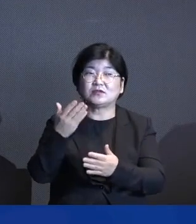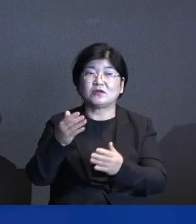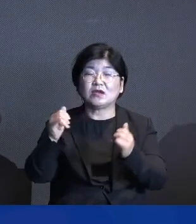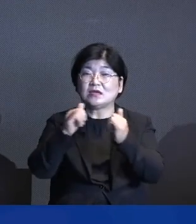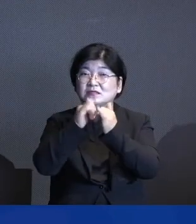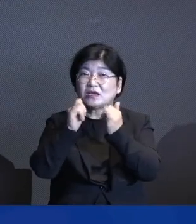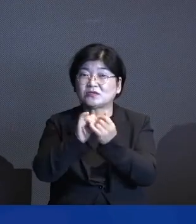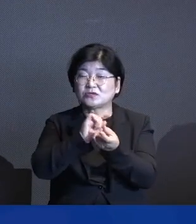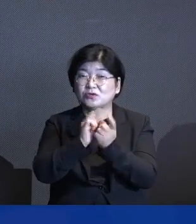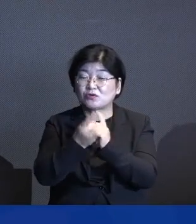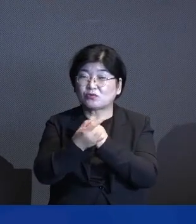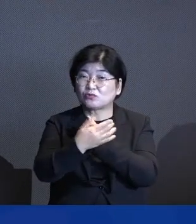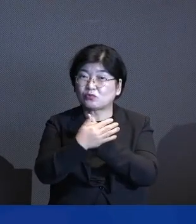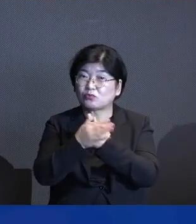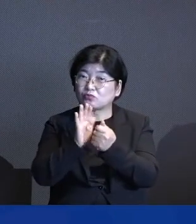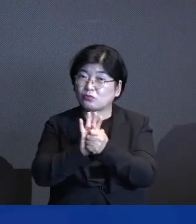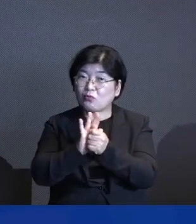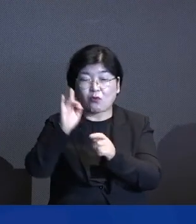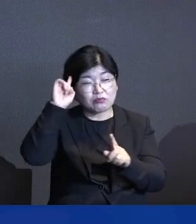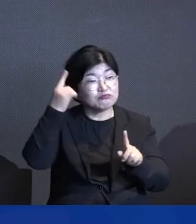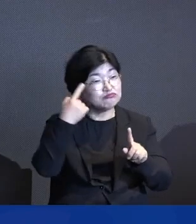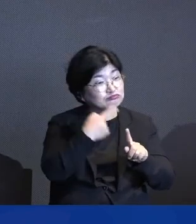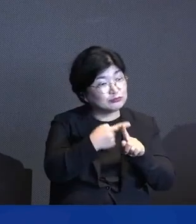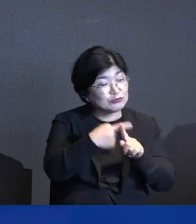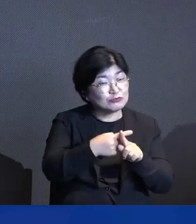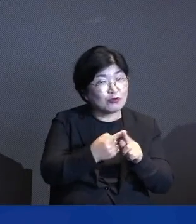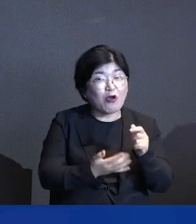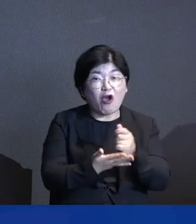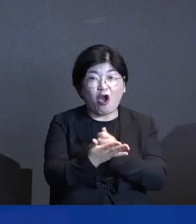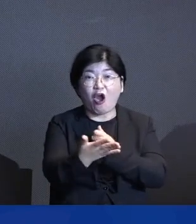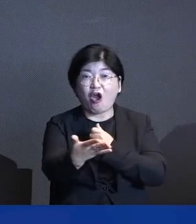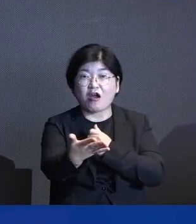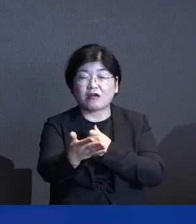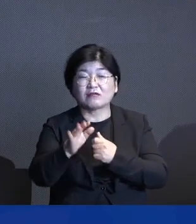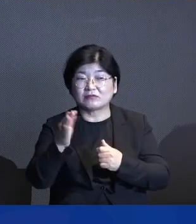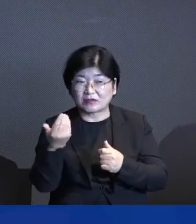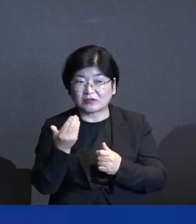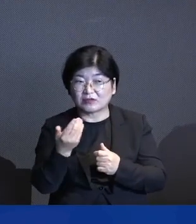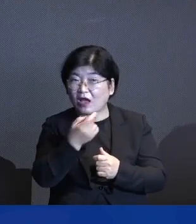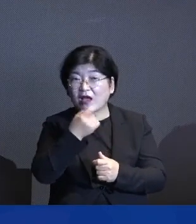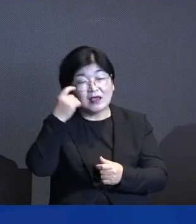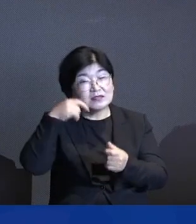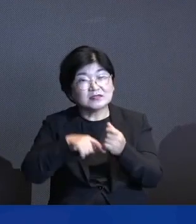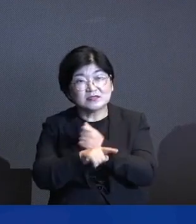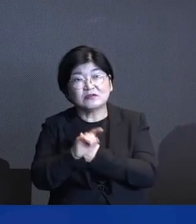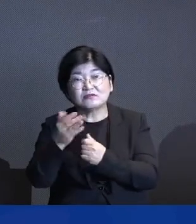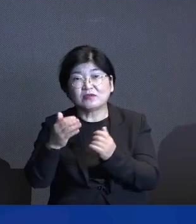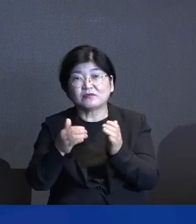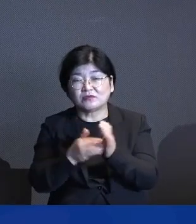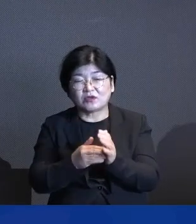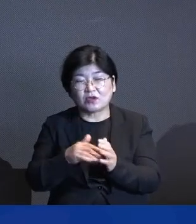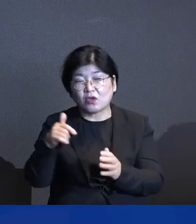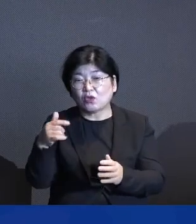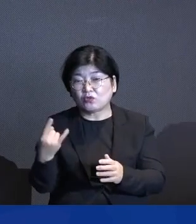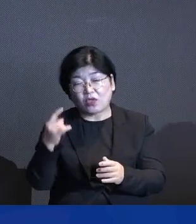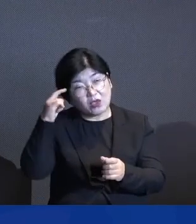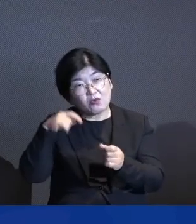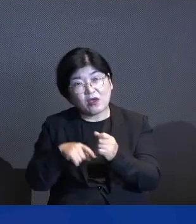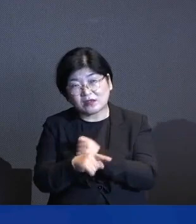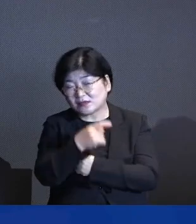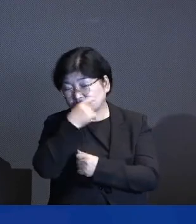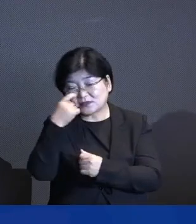in older people, I believe that it'll increase the brain function and thereby it's linked to the